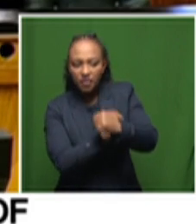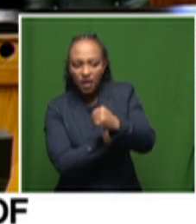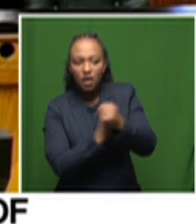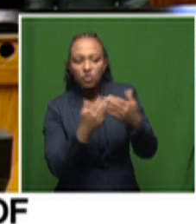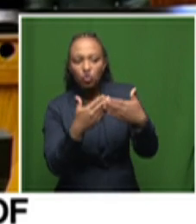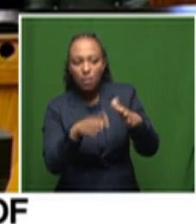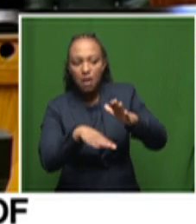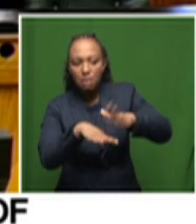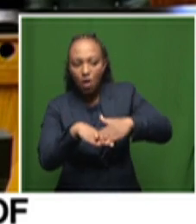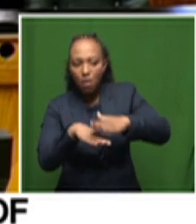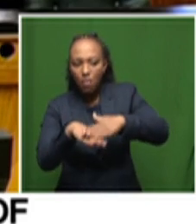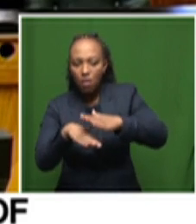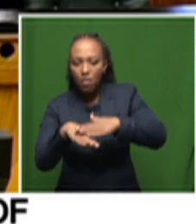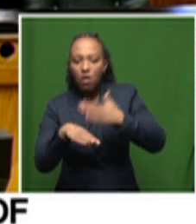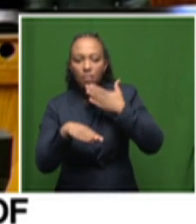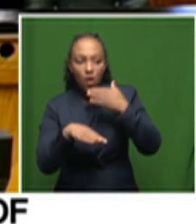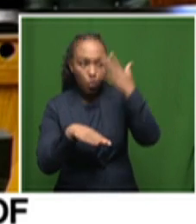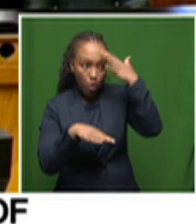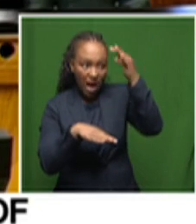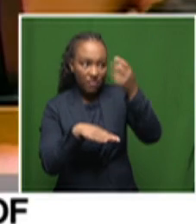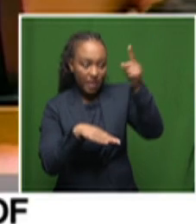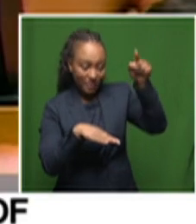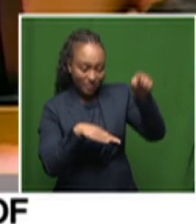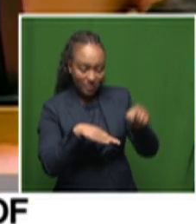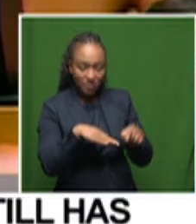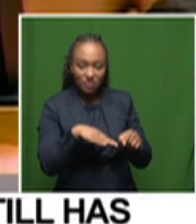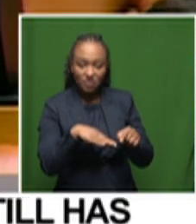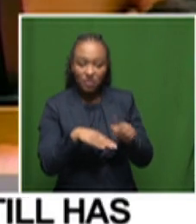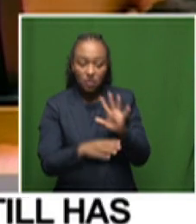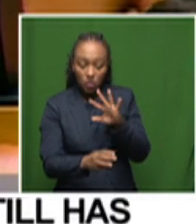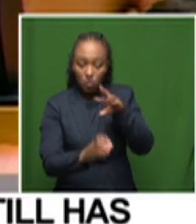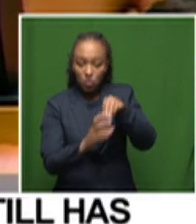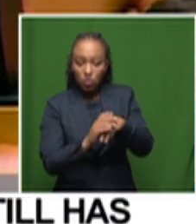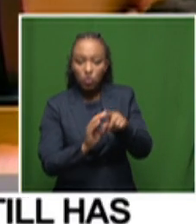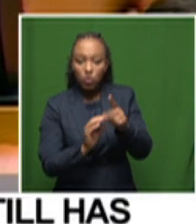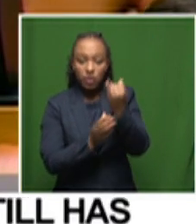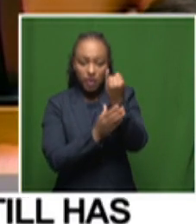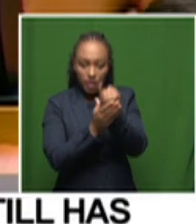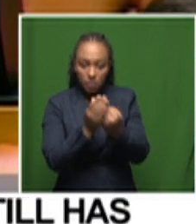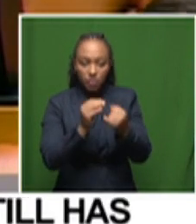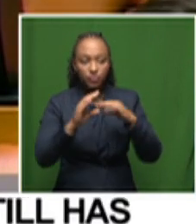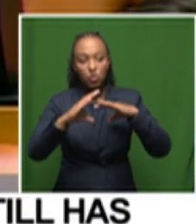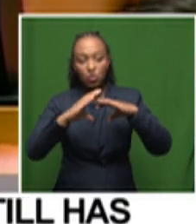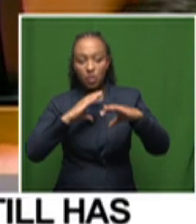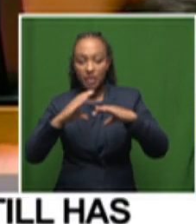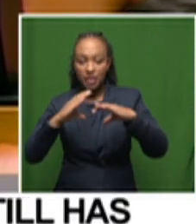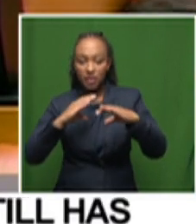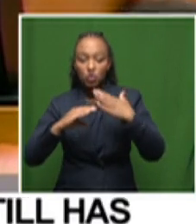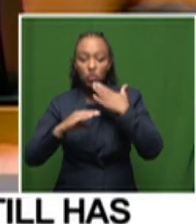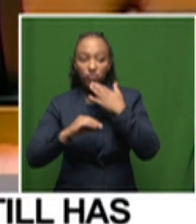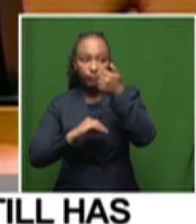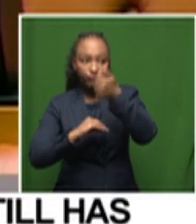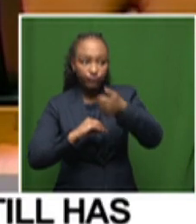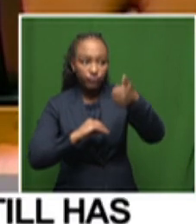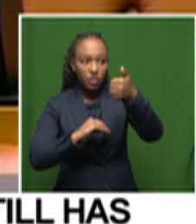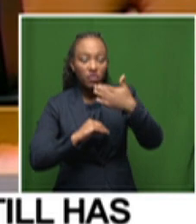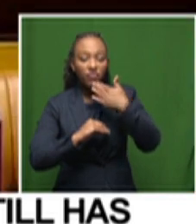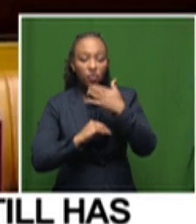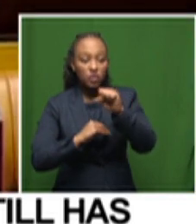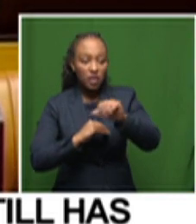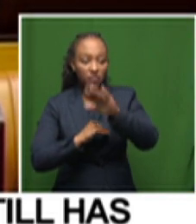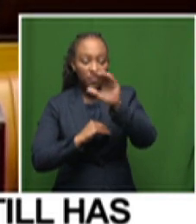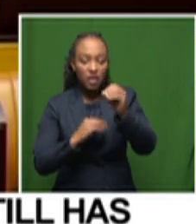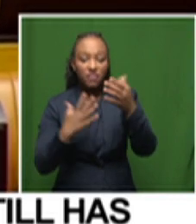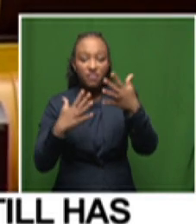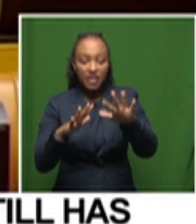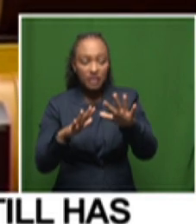government. Over and above this, the Independent Communications Authority of South Africa has issued